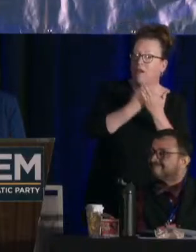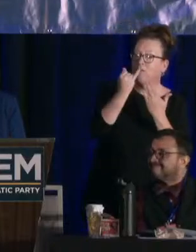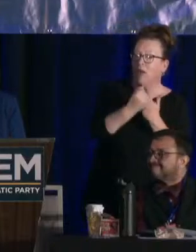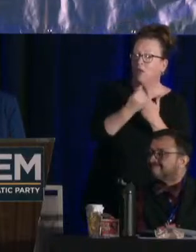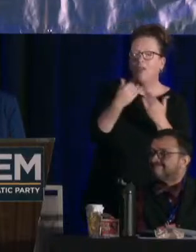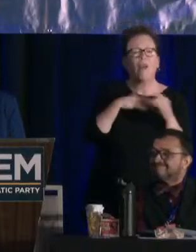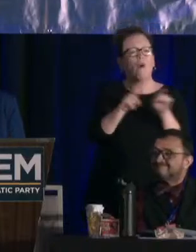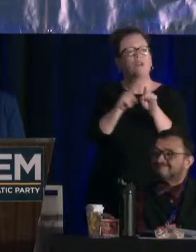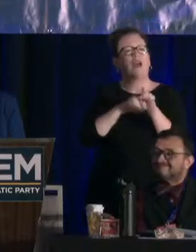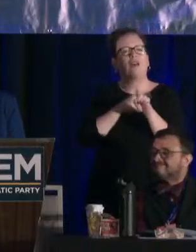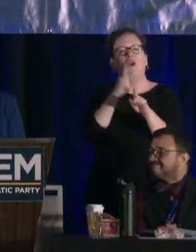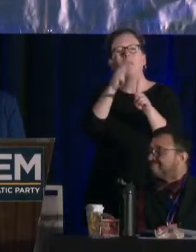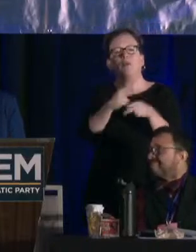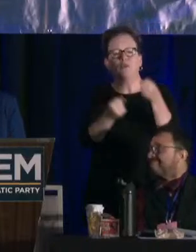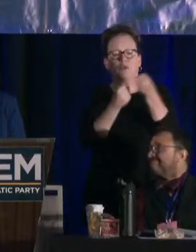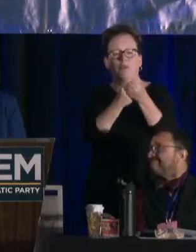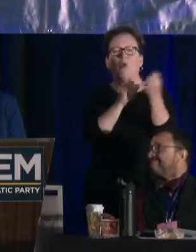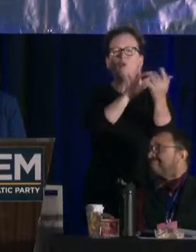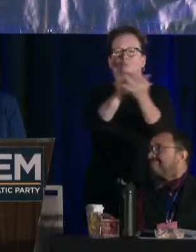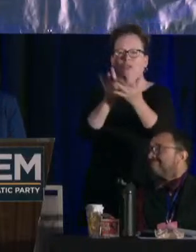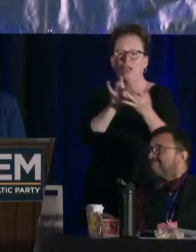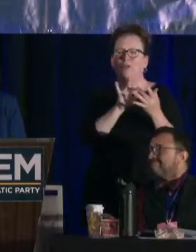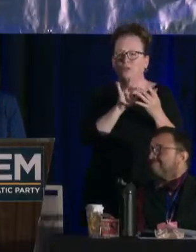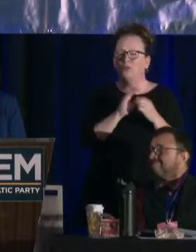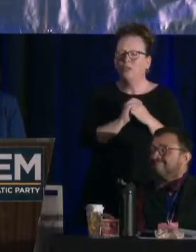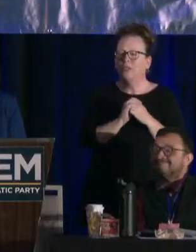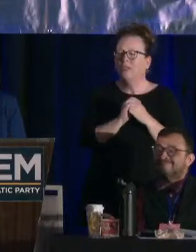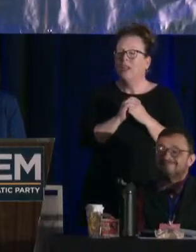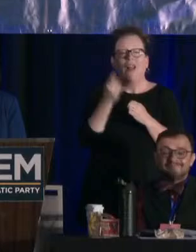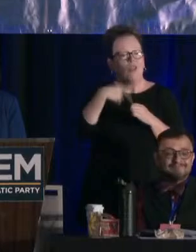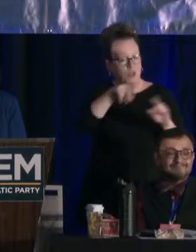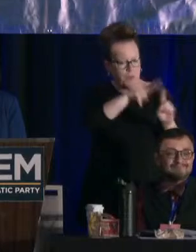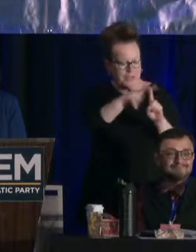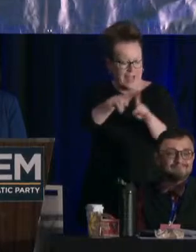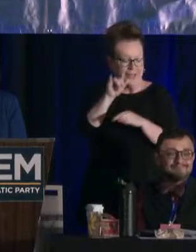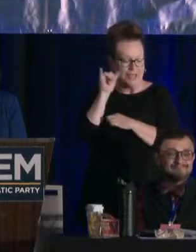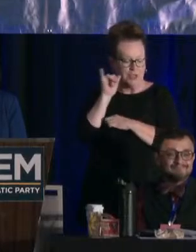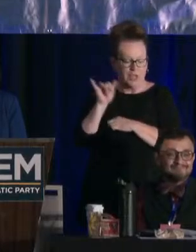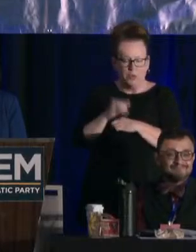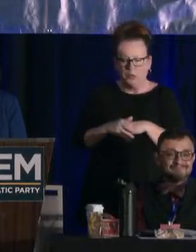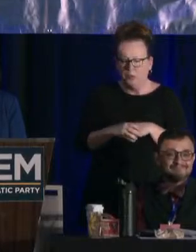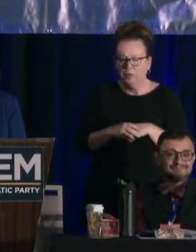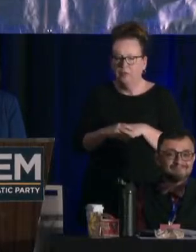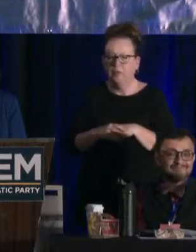to reach out to. We did make those assignments yesterday as well. So